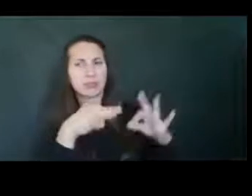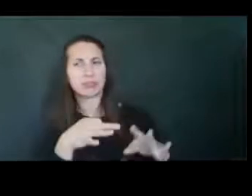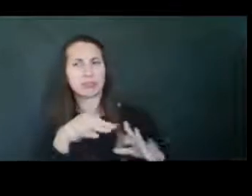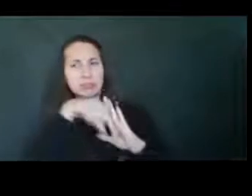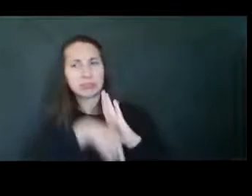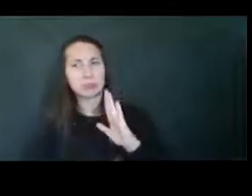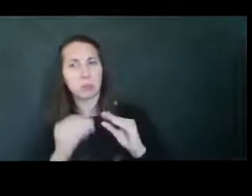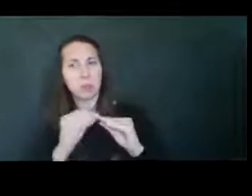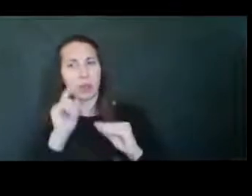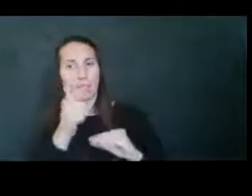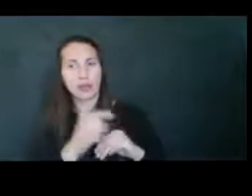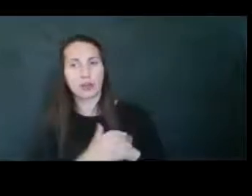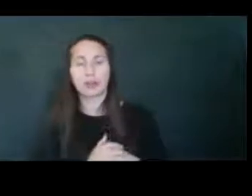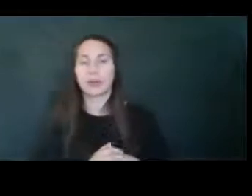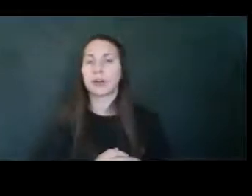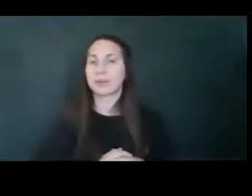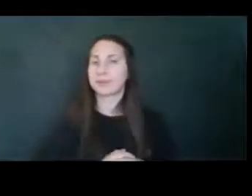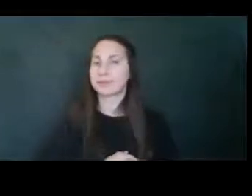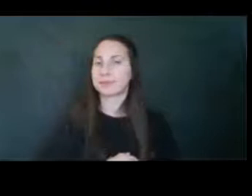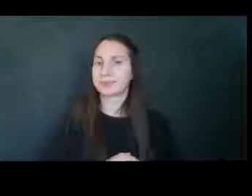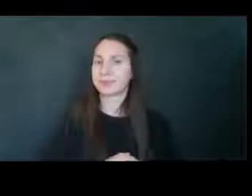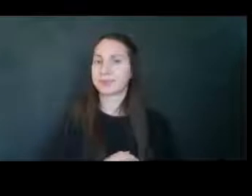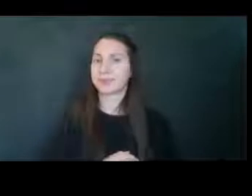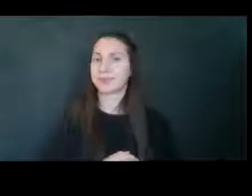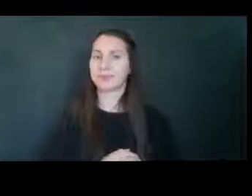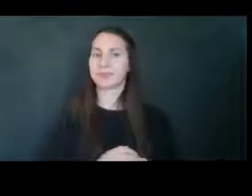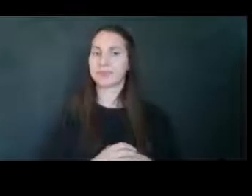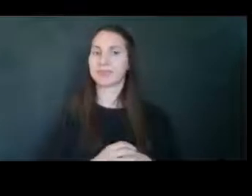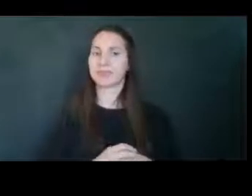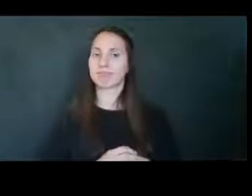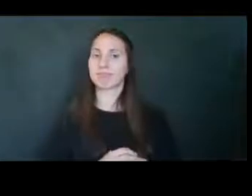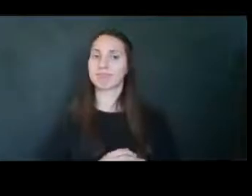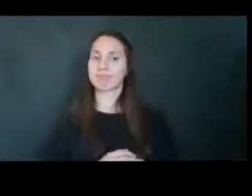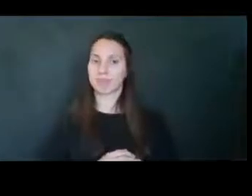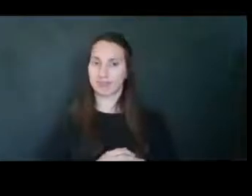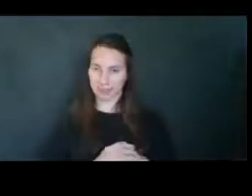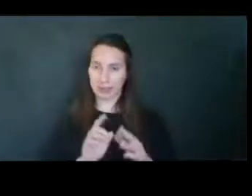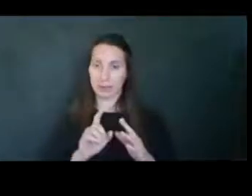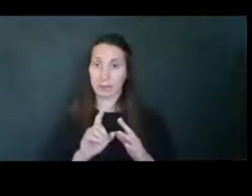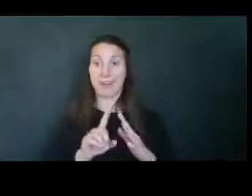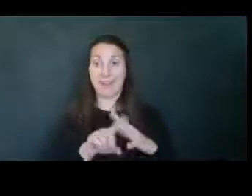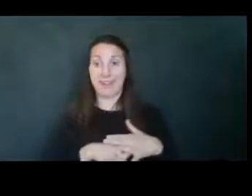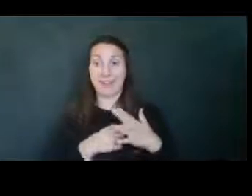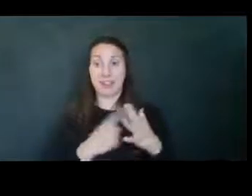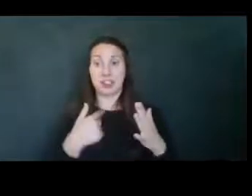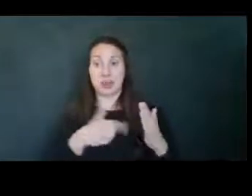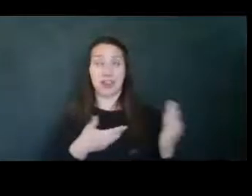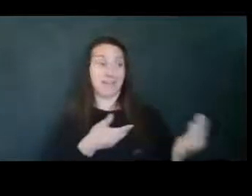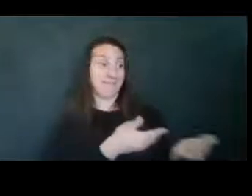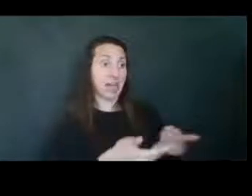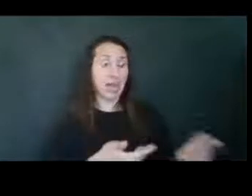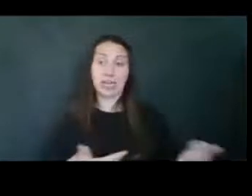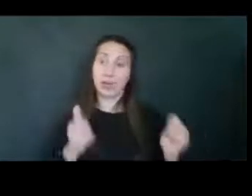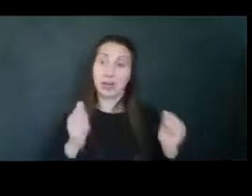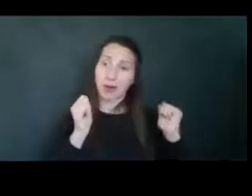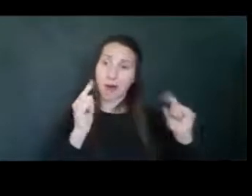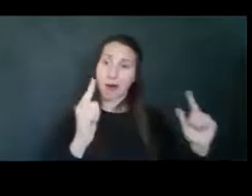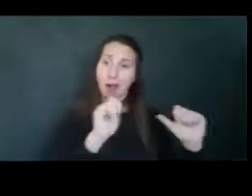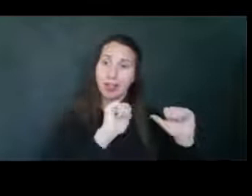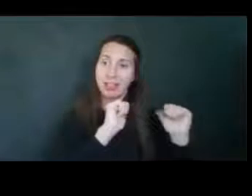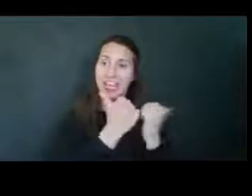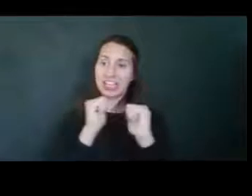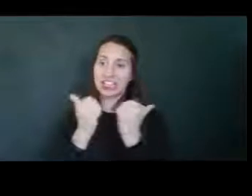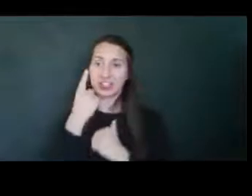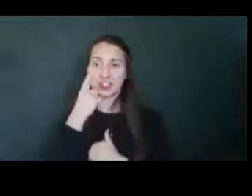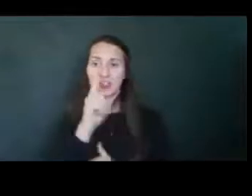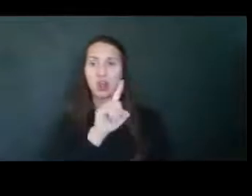later. Initially, we invited every agency in Los Angeles dealing with what we called special